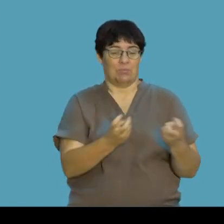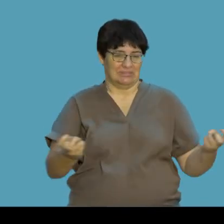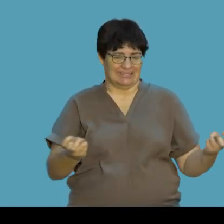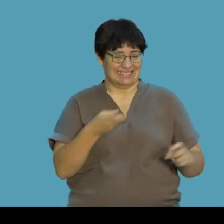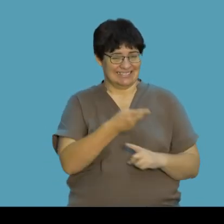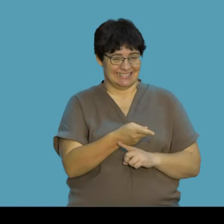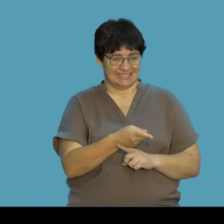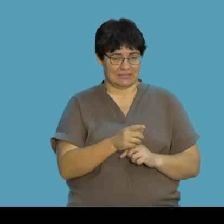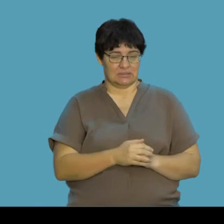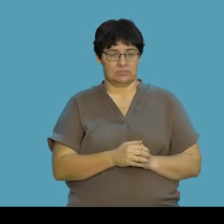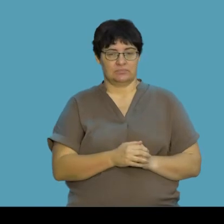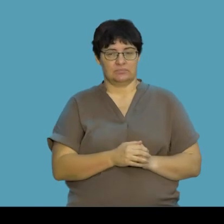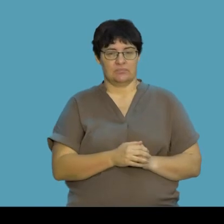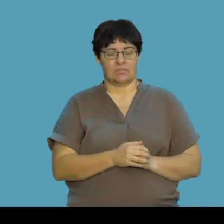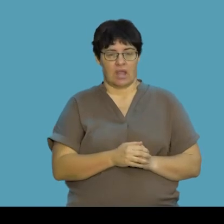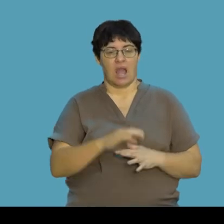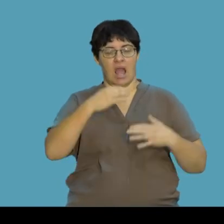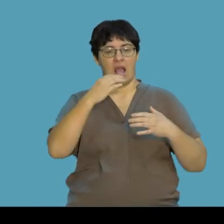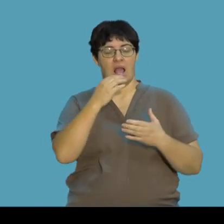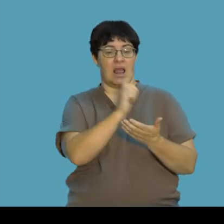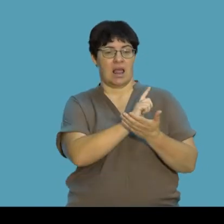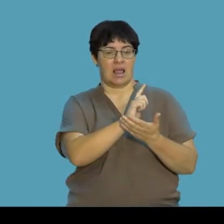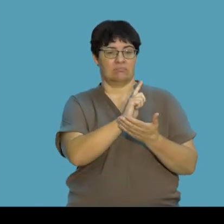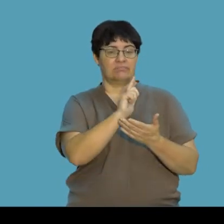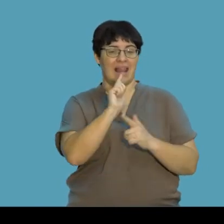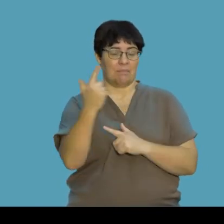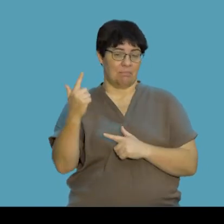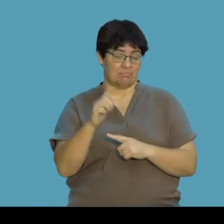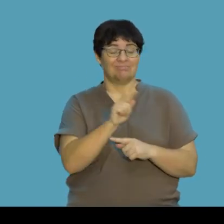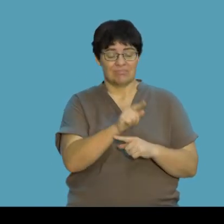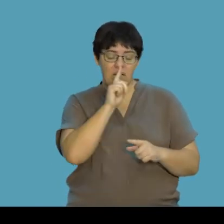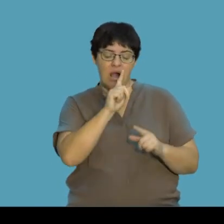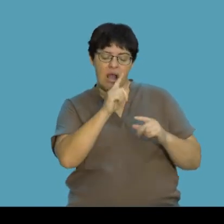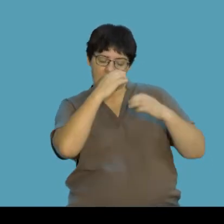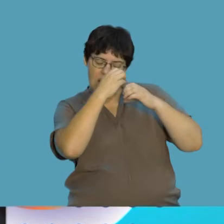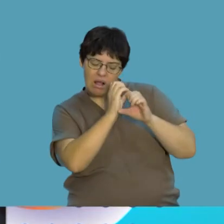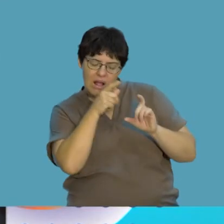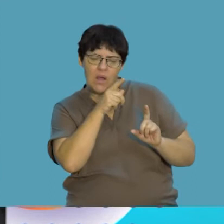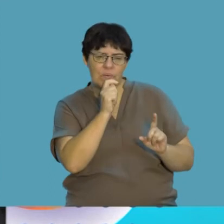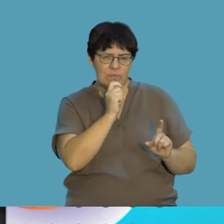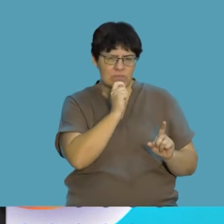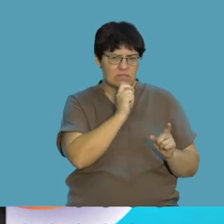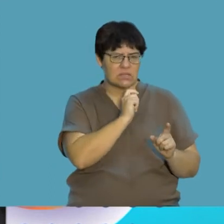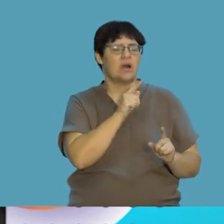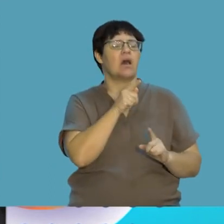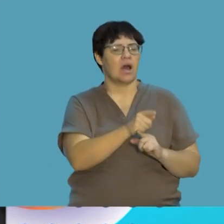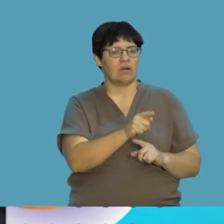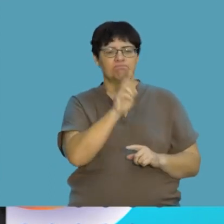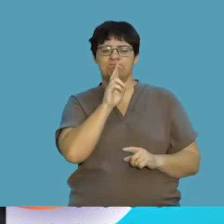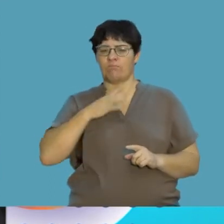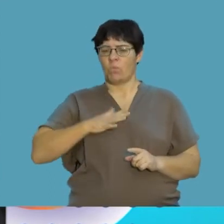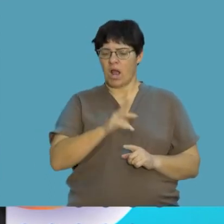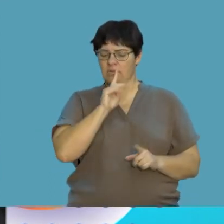that we use, in the lab at our schools to try and understand, okay, if we want to maybe verify